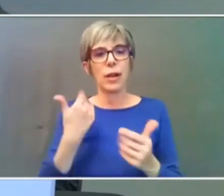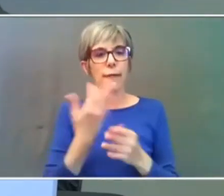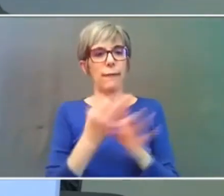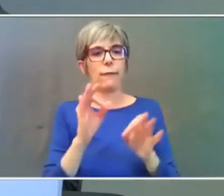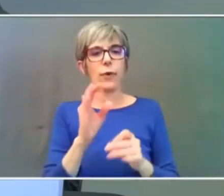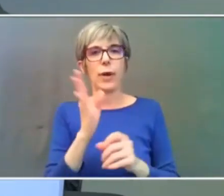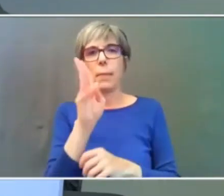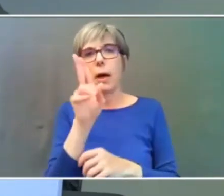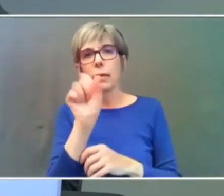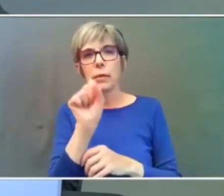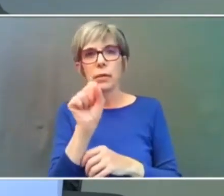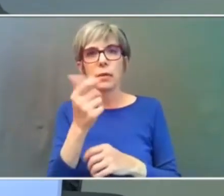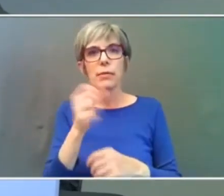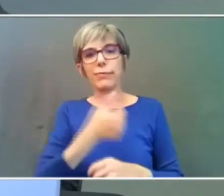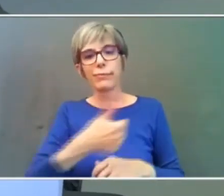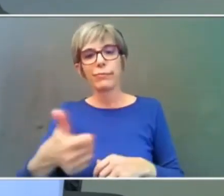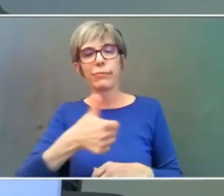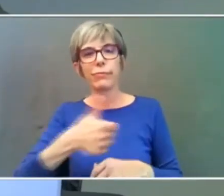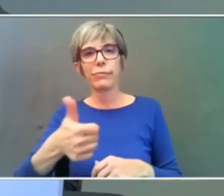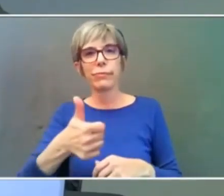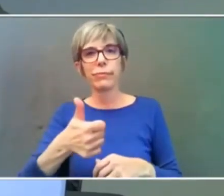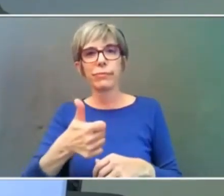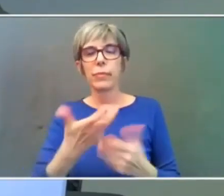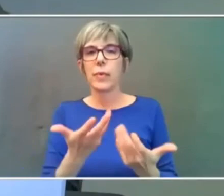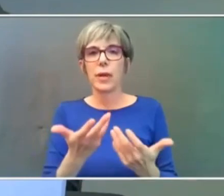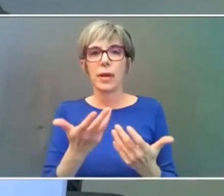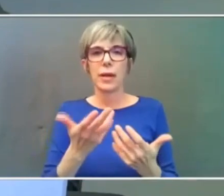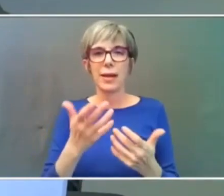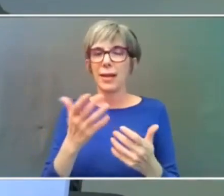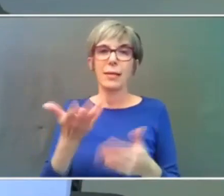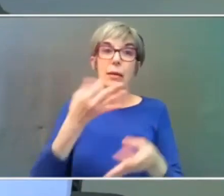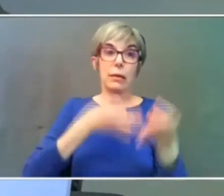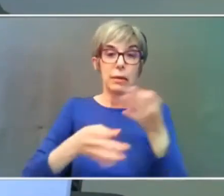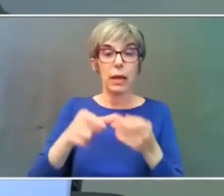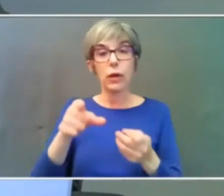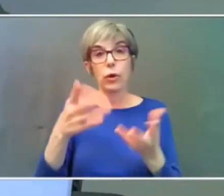instead of investing $28 million into a parking deck?